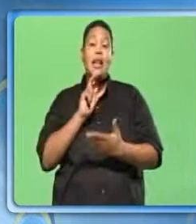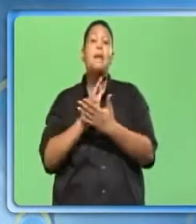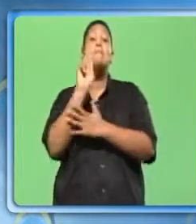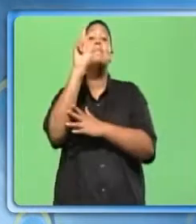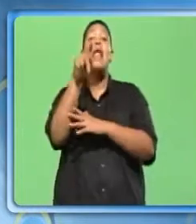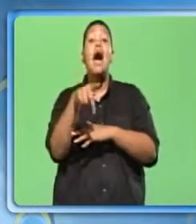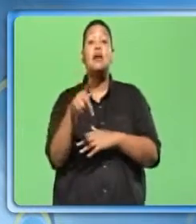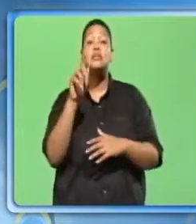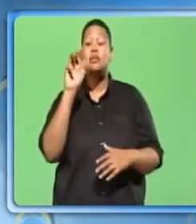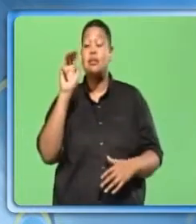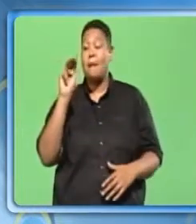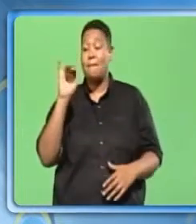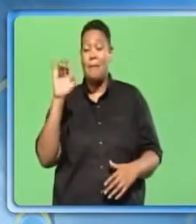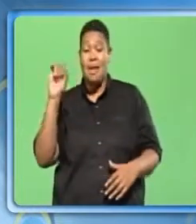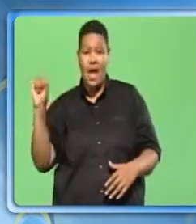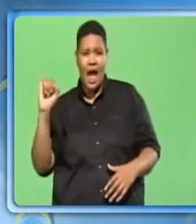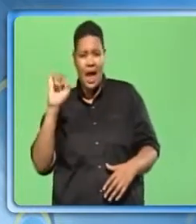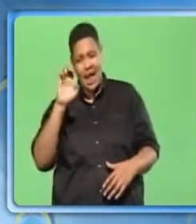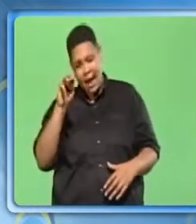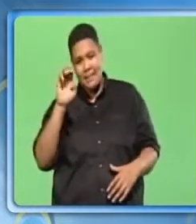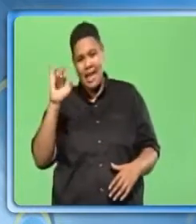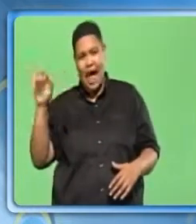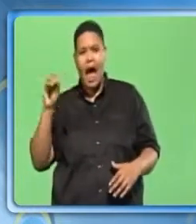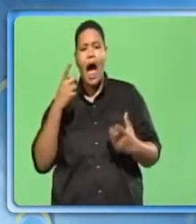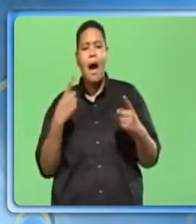in the anthers and ovules.